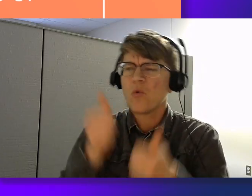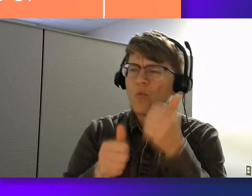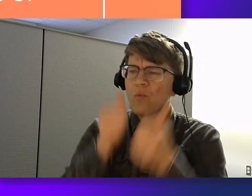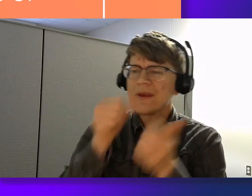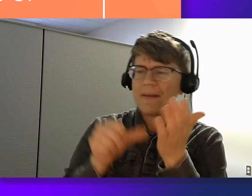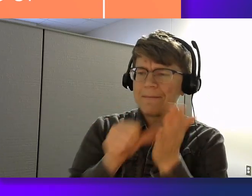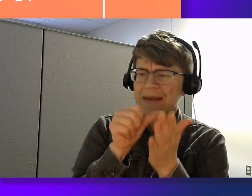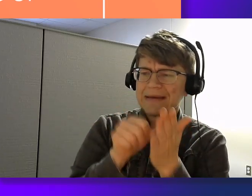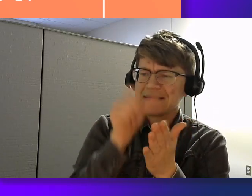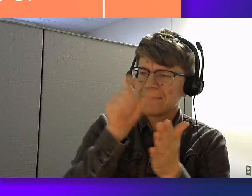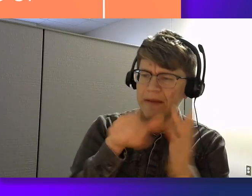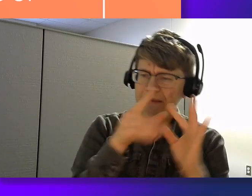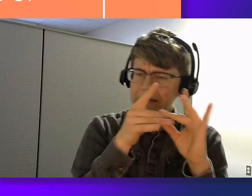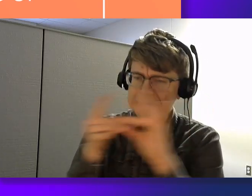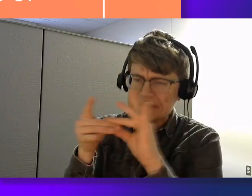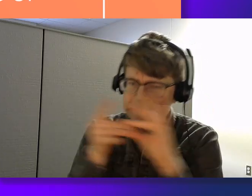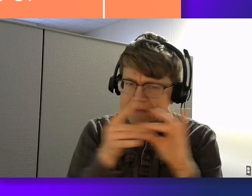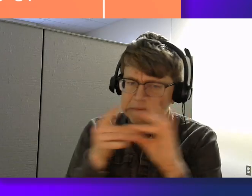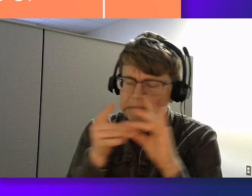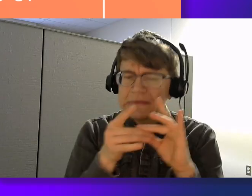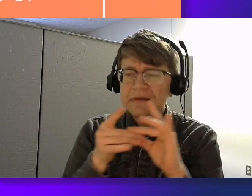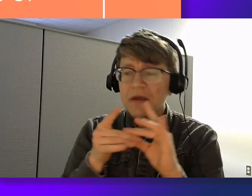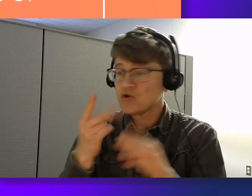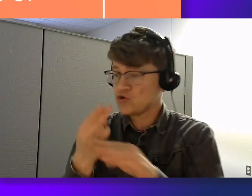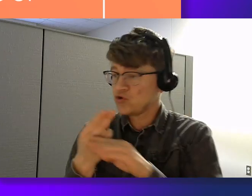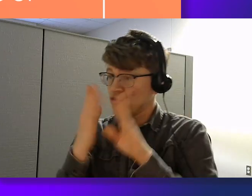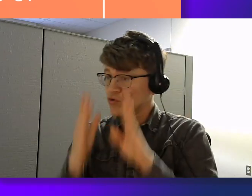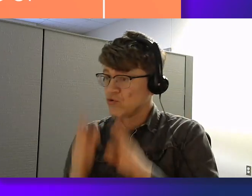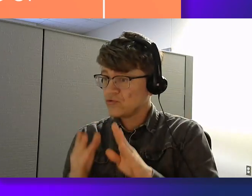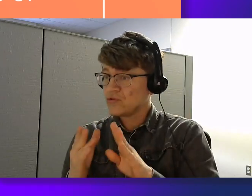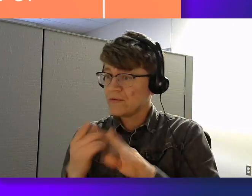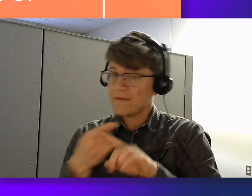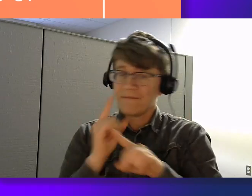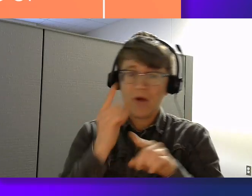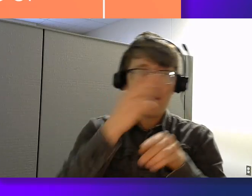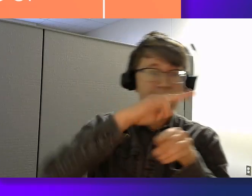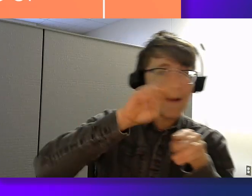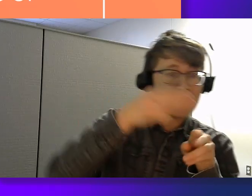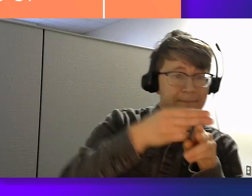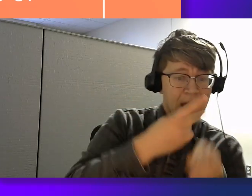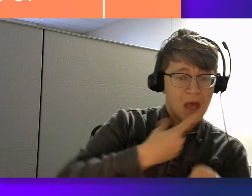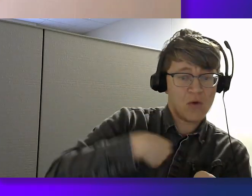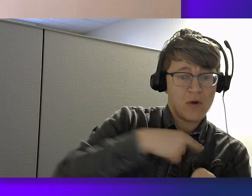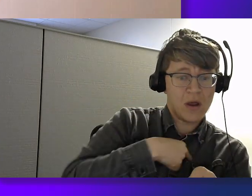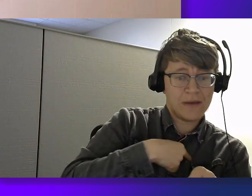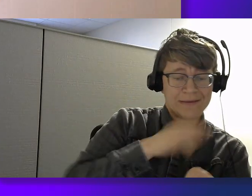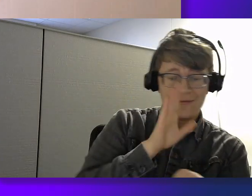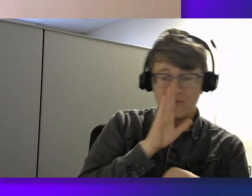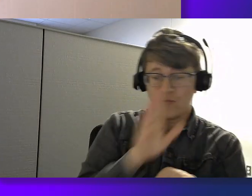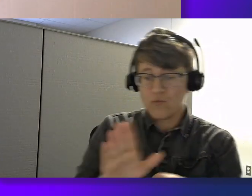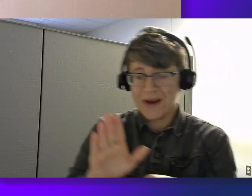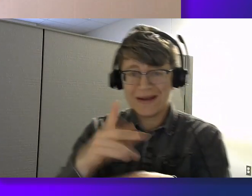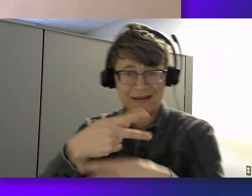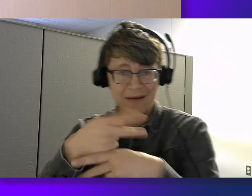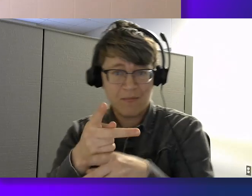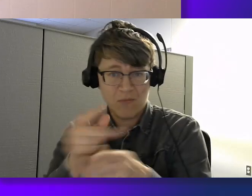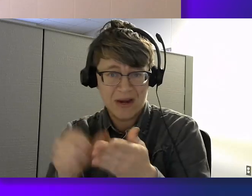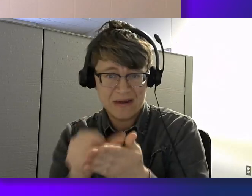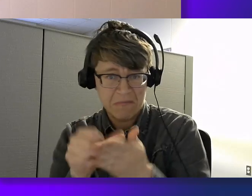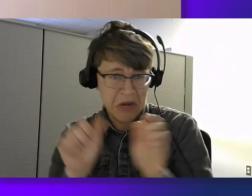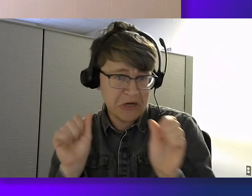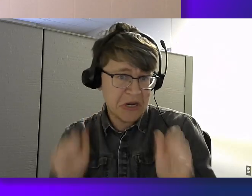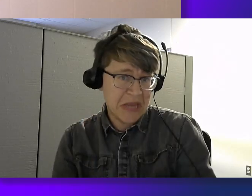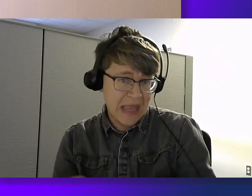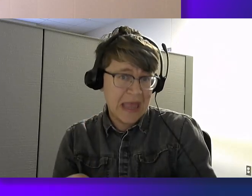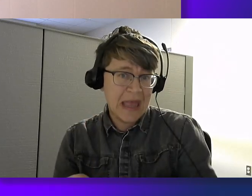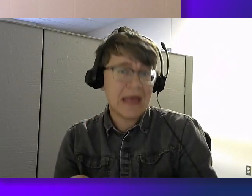another? Should site visitors be able to get from the About Us page directly to the product page, for example? Whether they define the structure using a visual